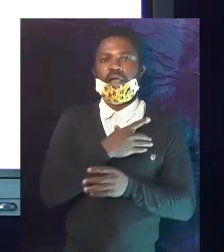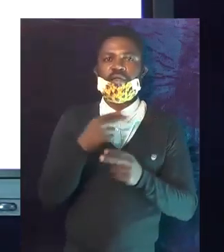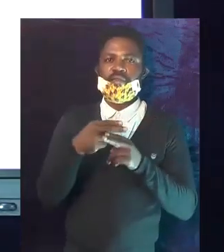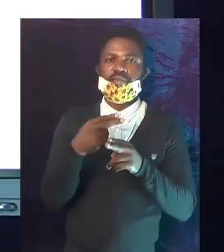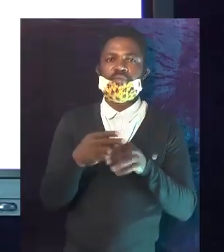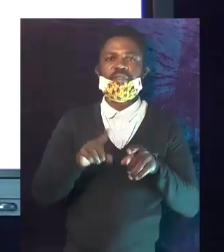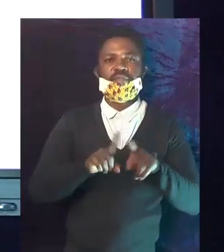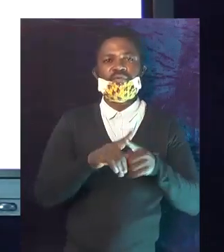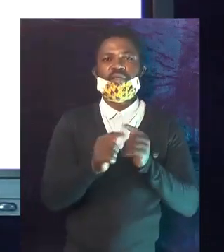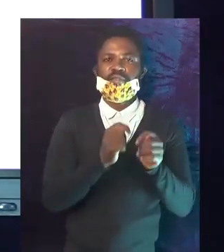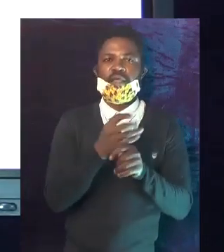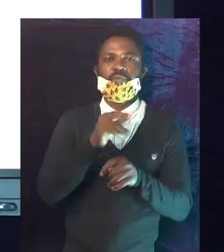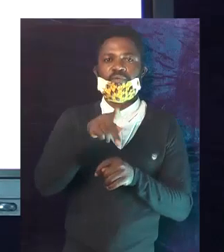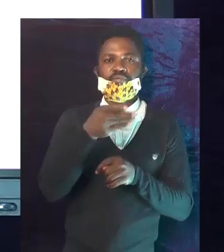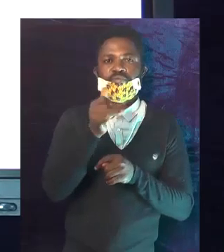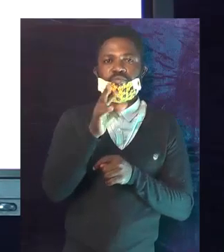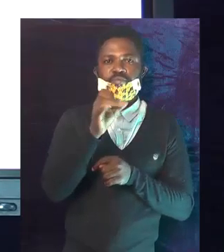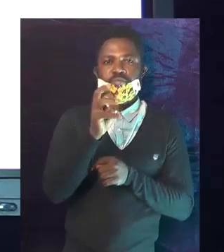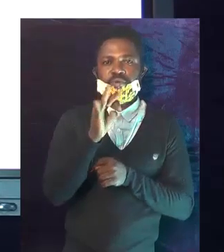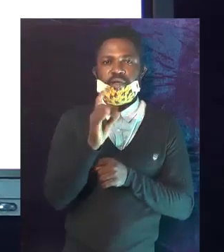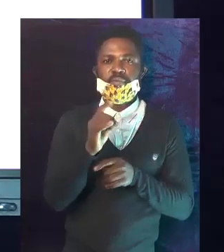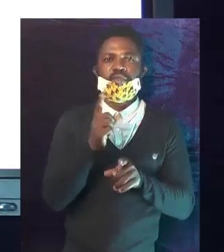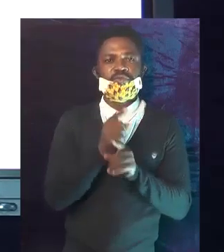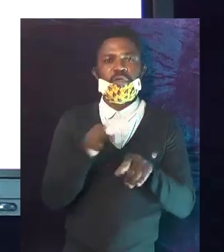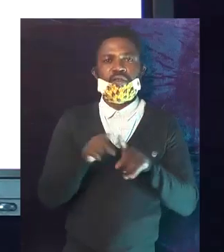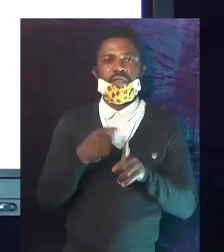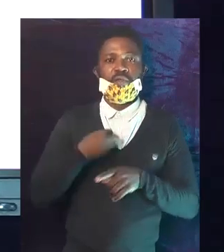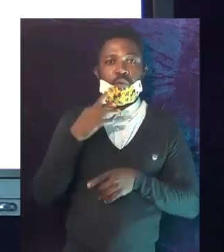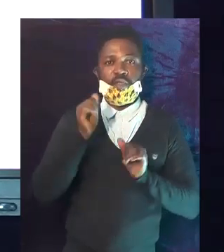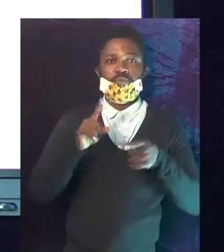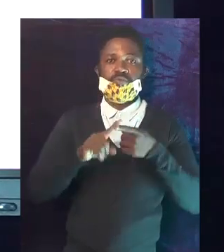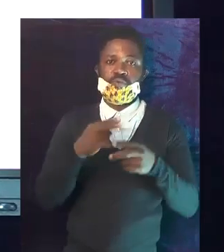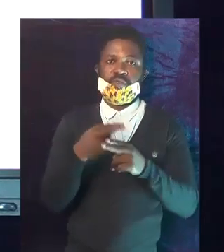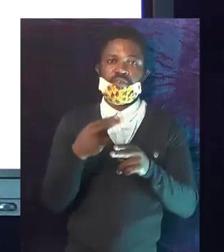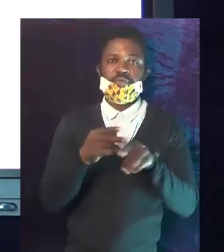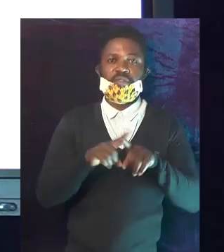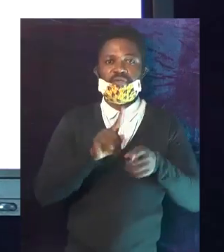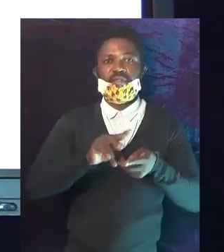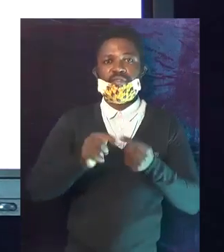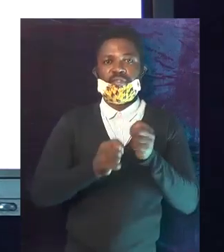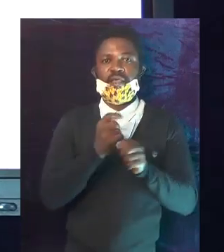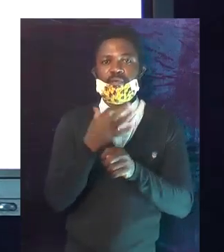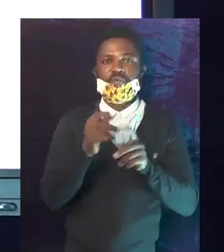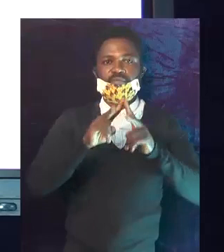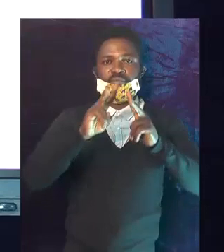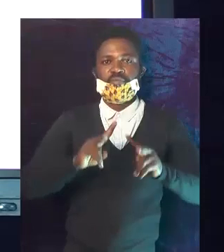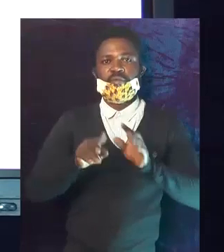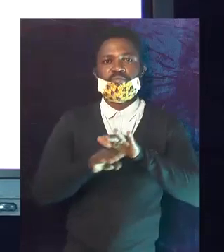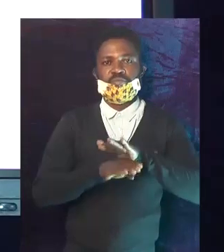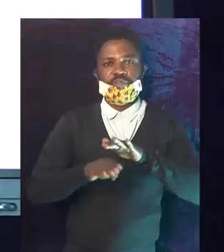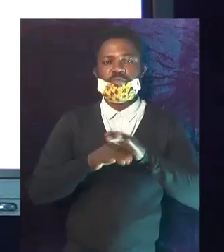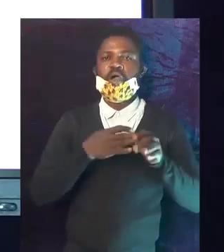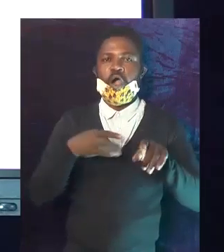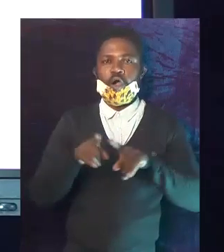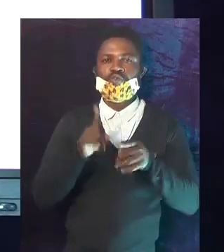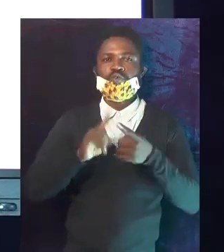name different types of pyramids, just like we're able to identify and name different types of prisms. You should also be